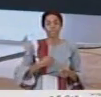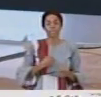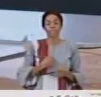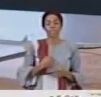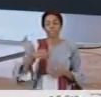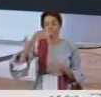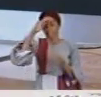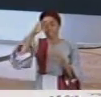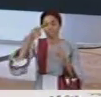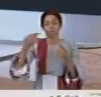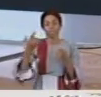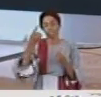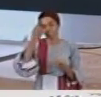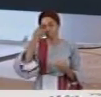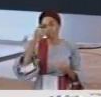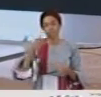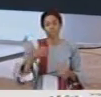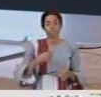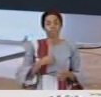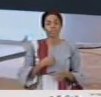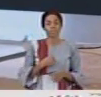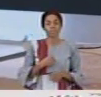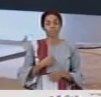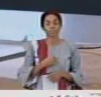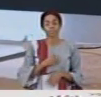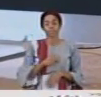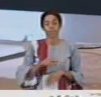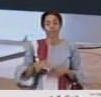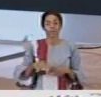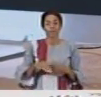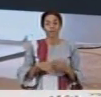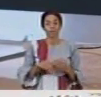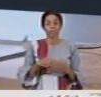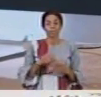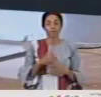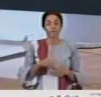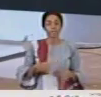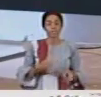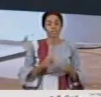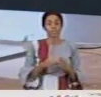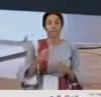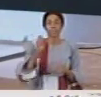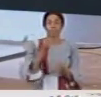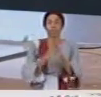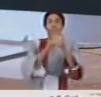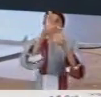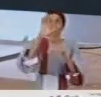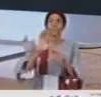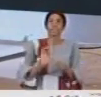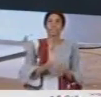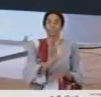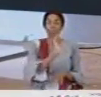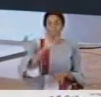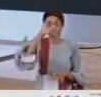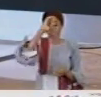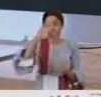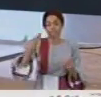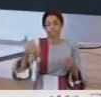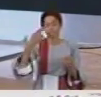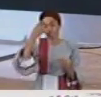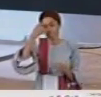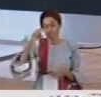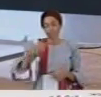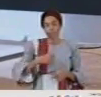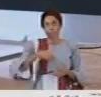me. Savior went for me. All the way to Calvary he went for